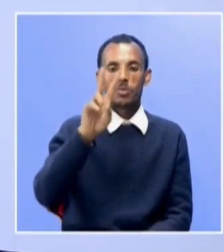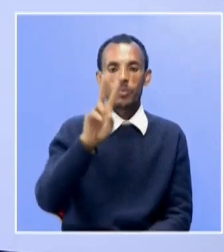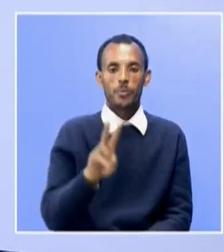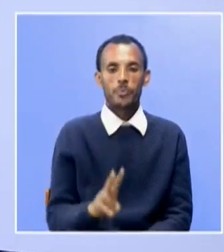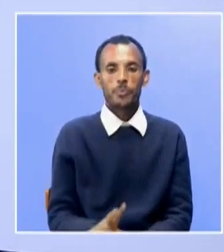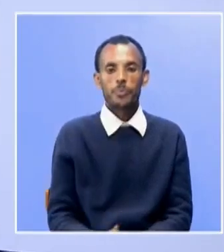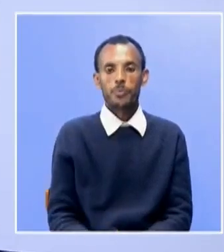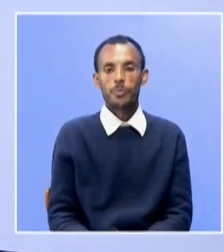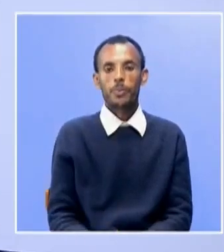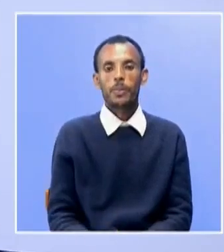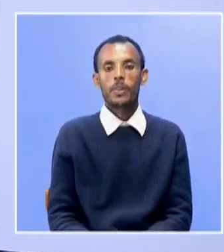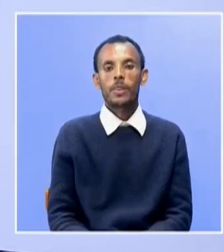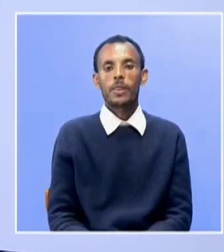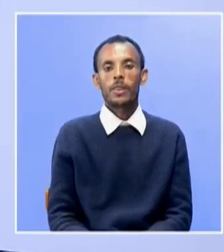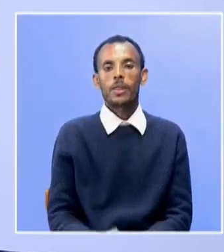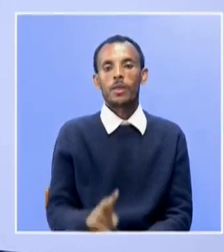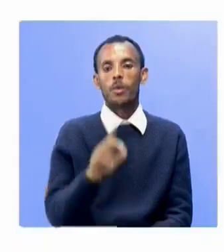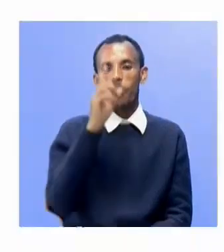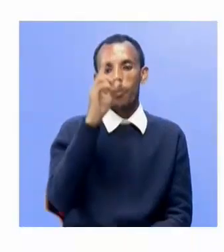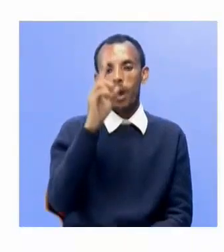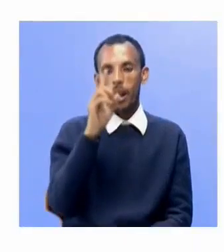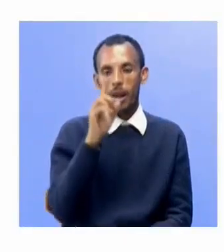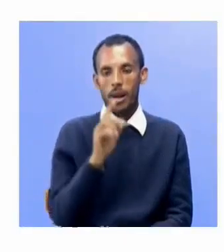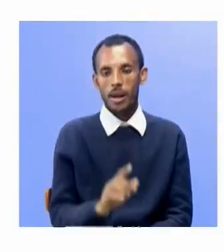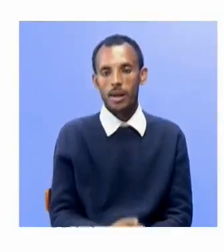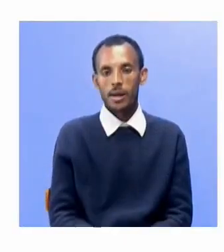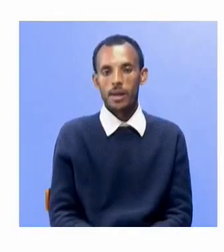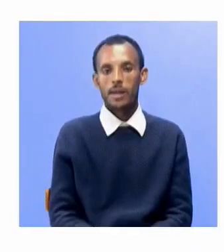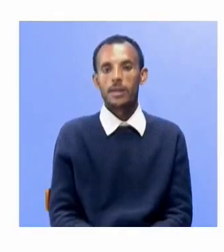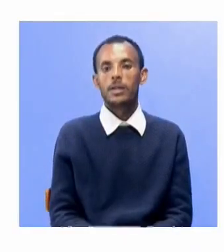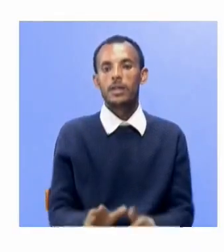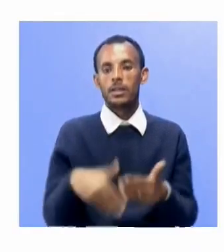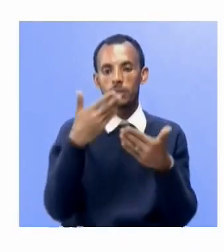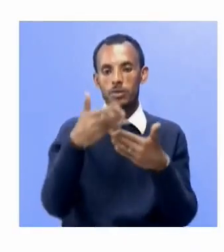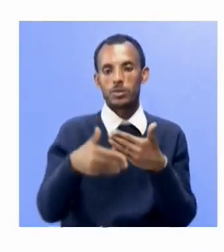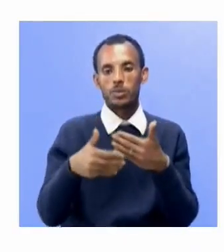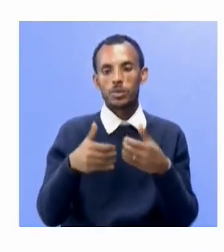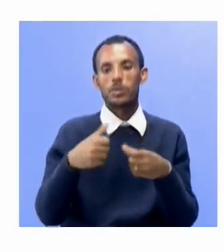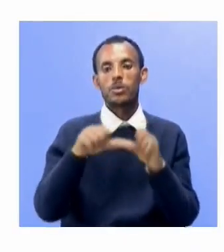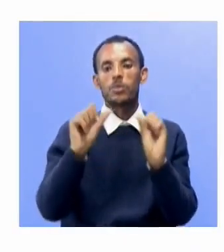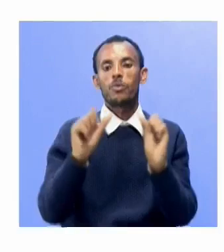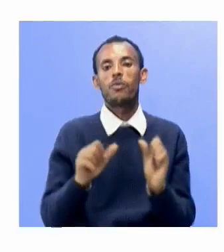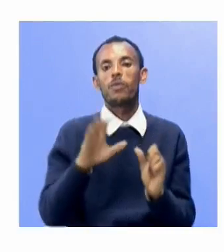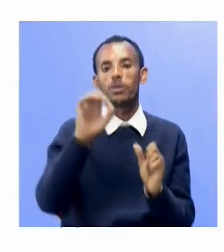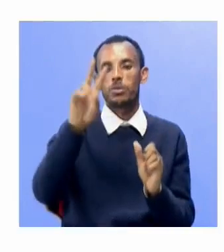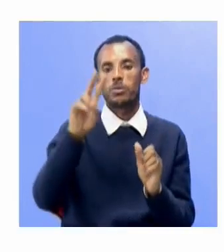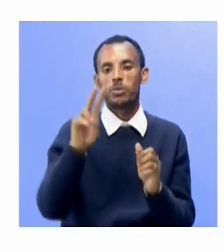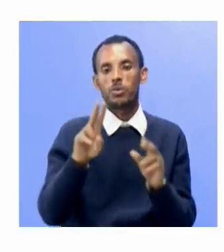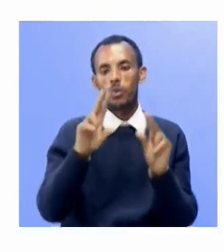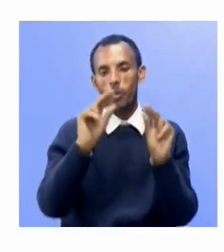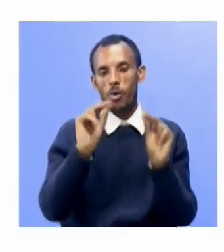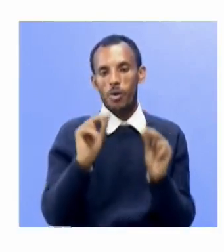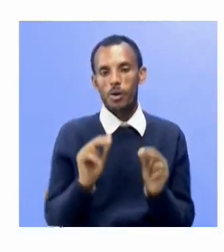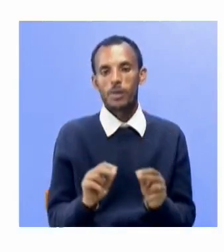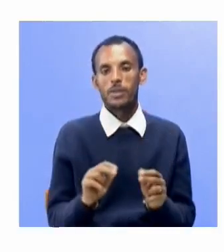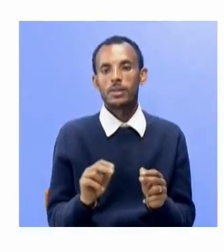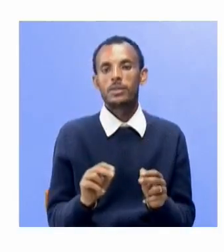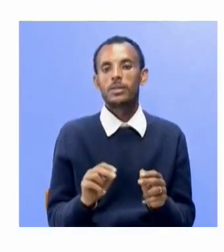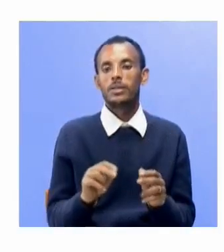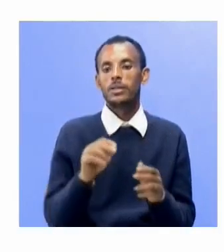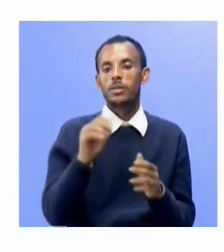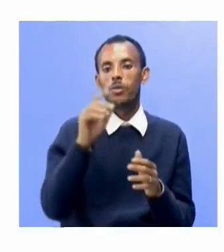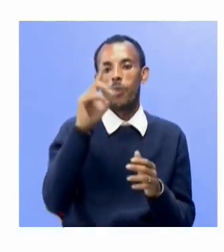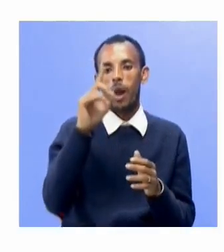42. Here we have 1. Okay, let's continue. 42, there is no 42 here. Here we have